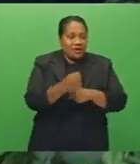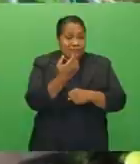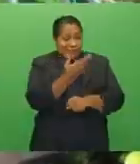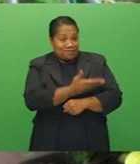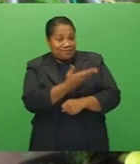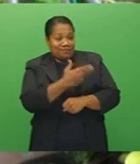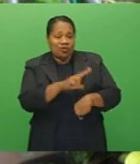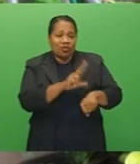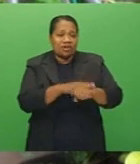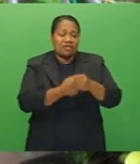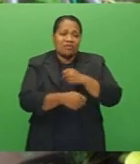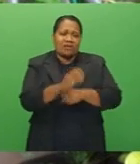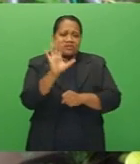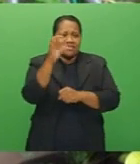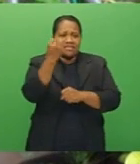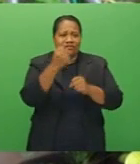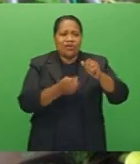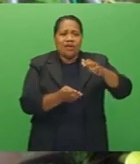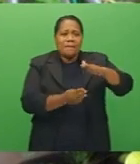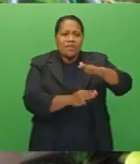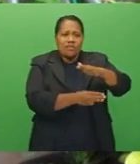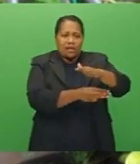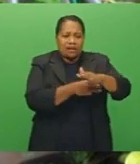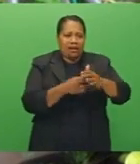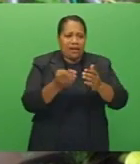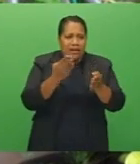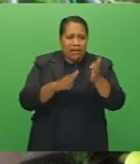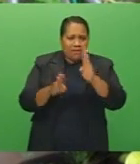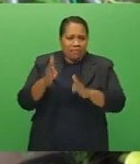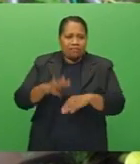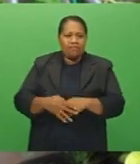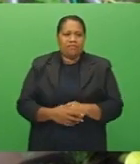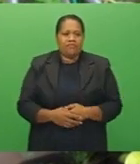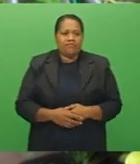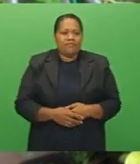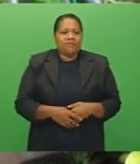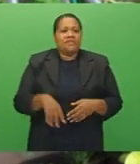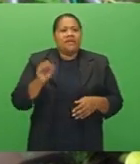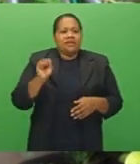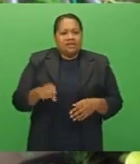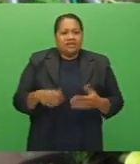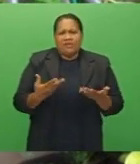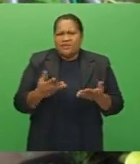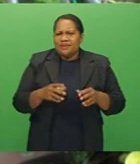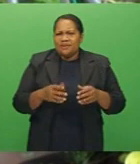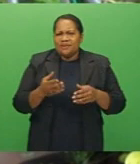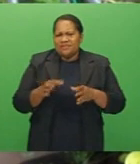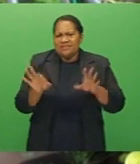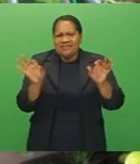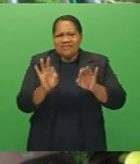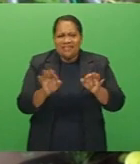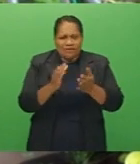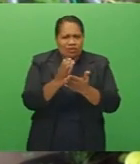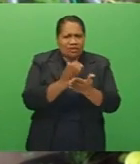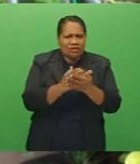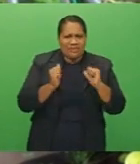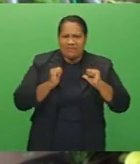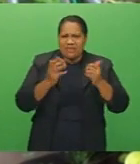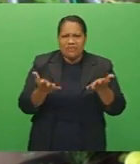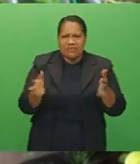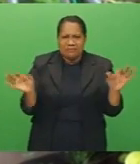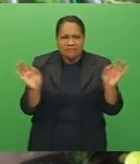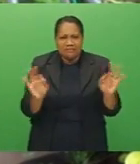biologist. Yeah, so there wasn't as many the variety of courses available, and because at the time